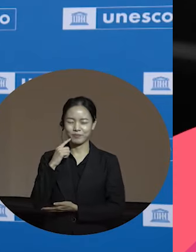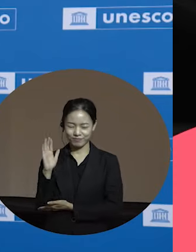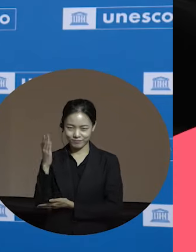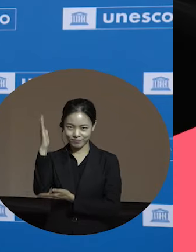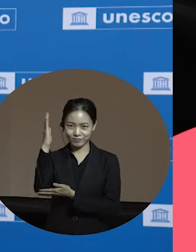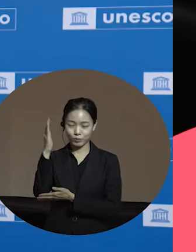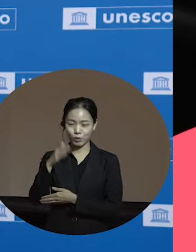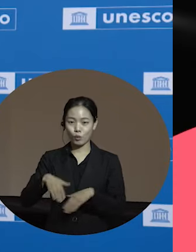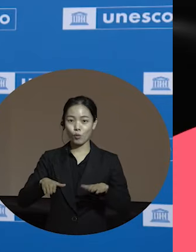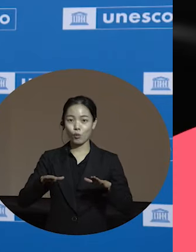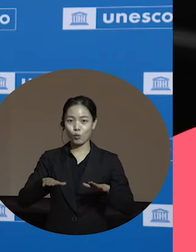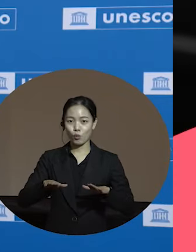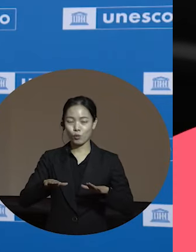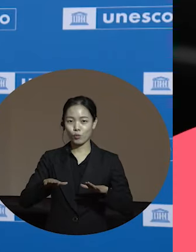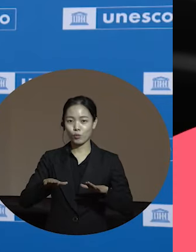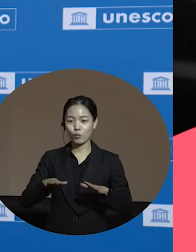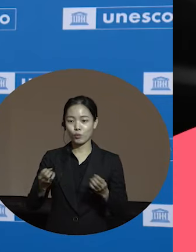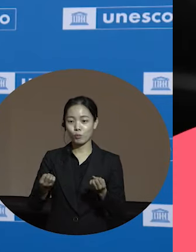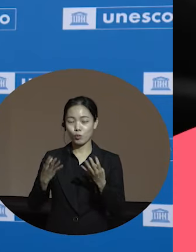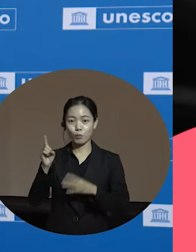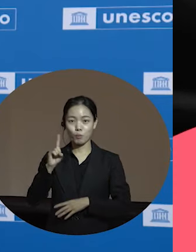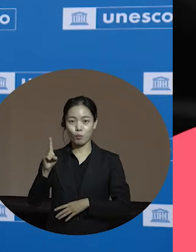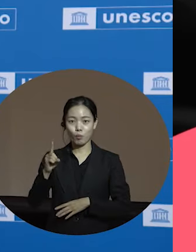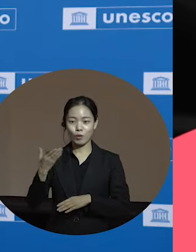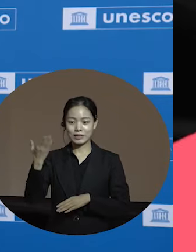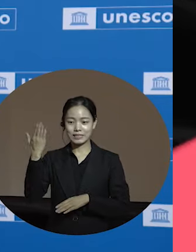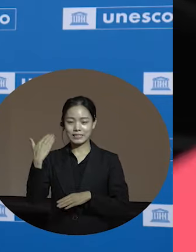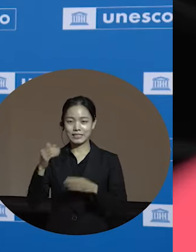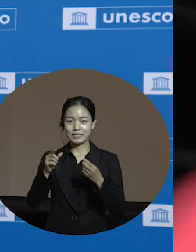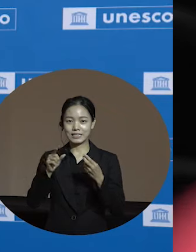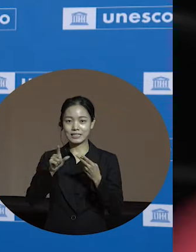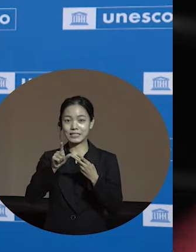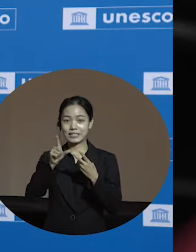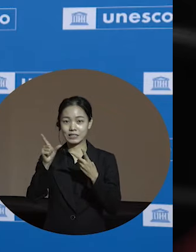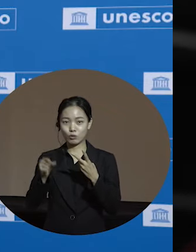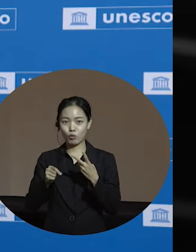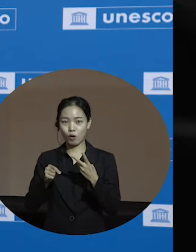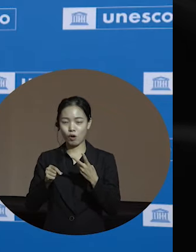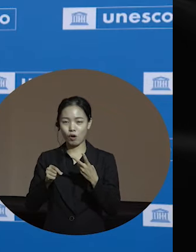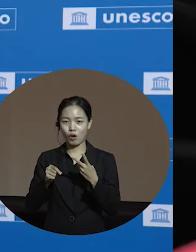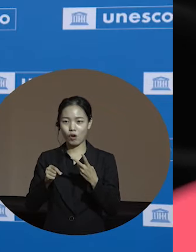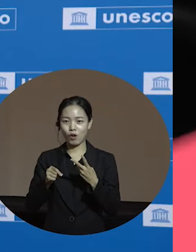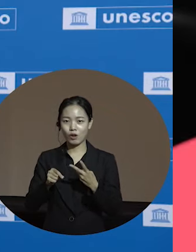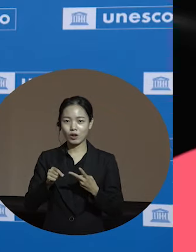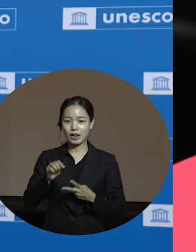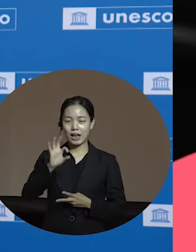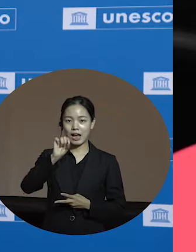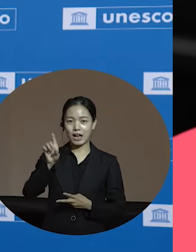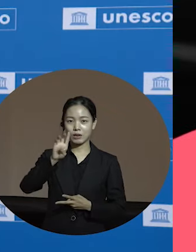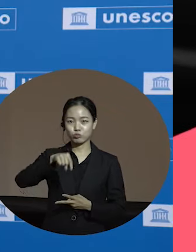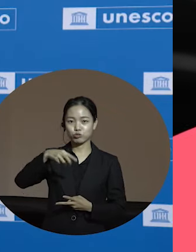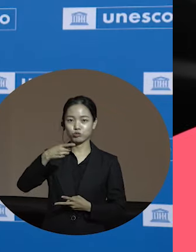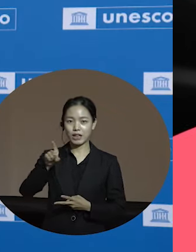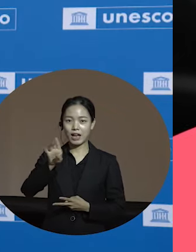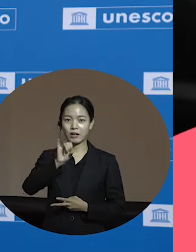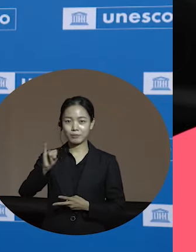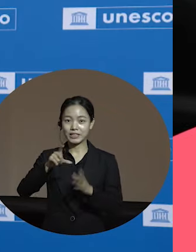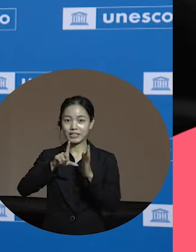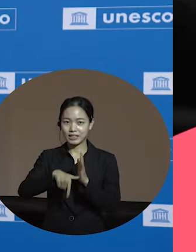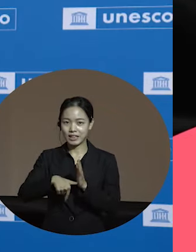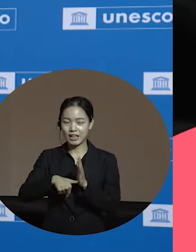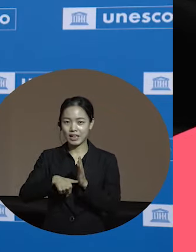particular importance as it revolves around the UNESCO Framework for Culture and Arts Education, which was just adopted in